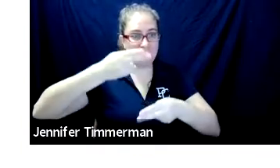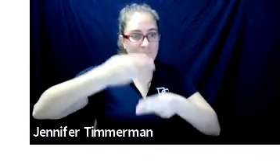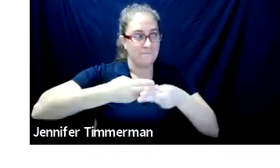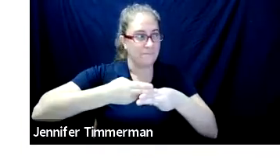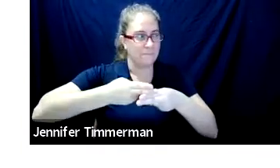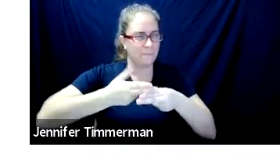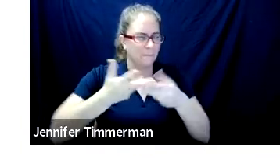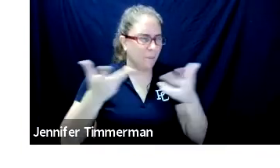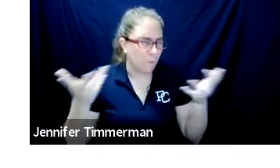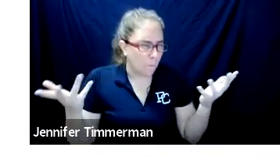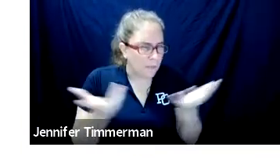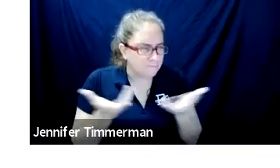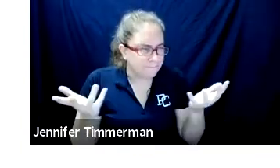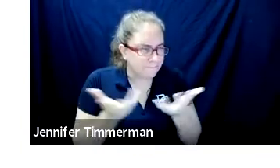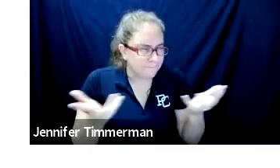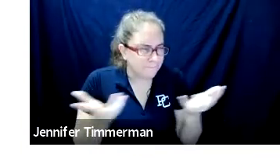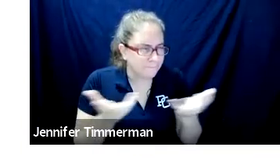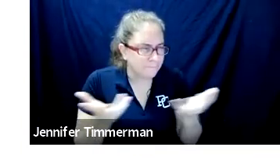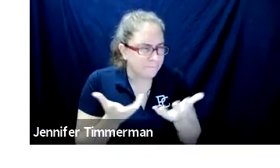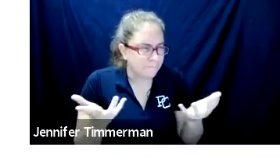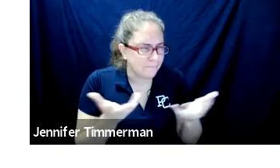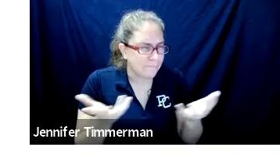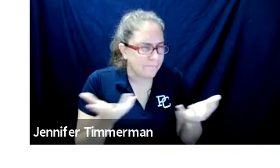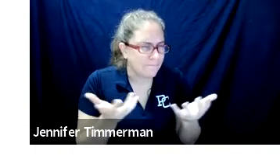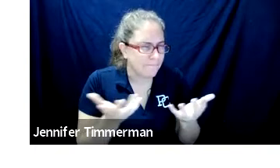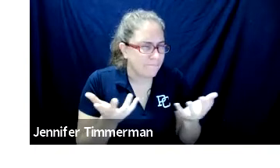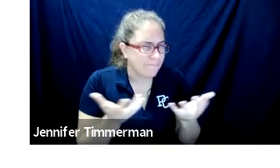name, what?